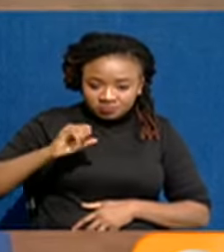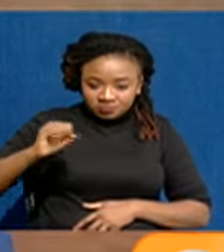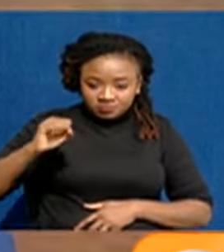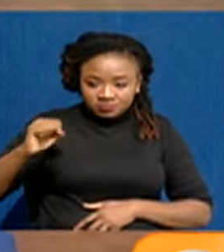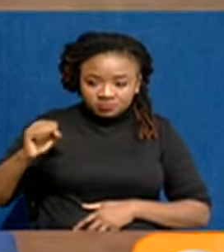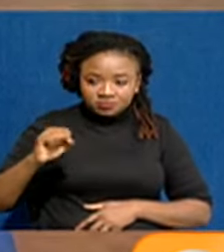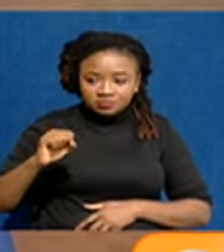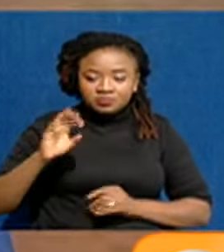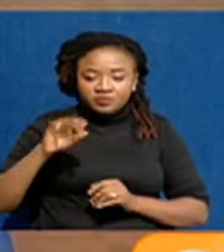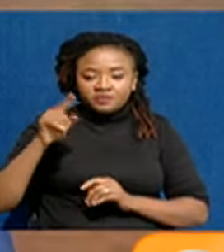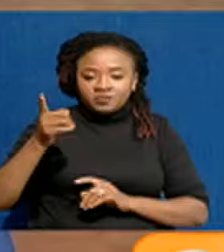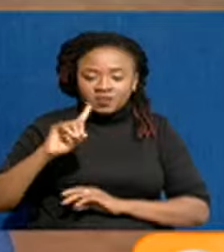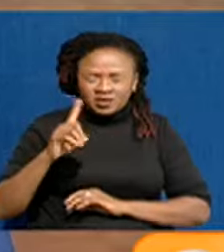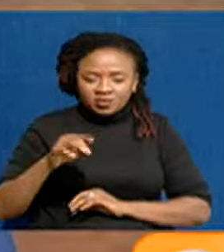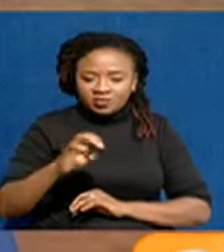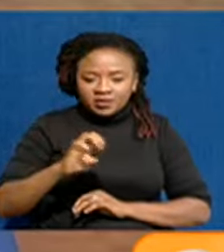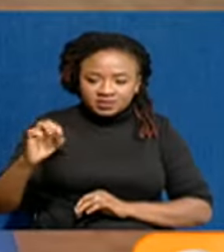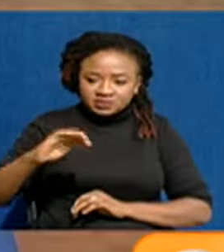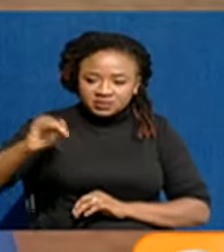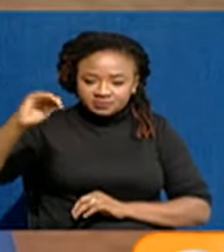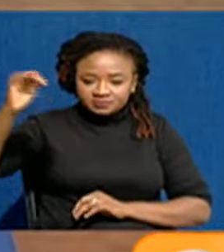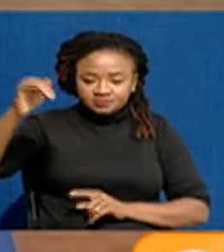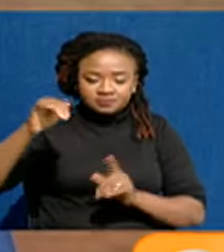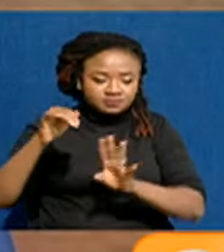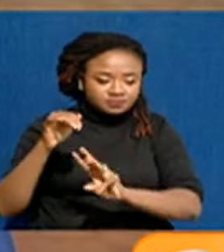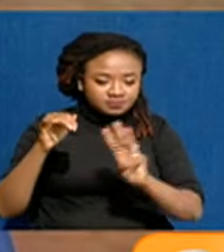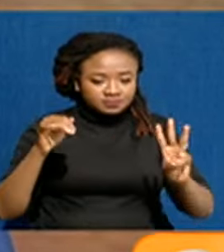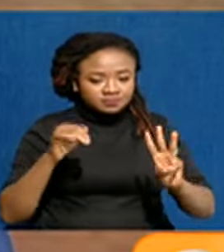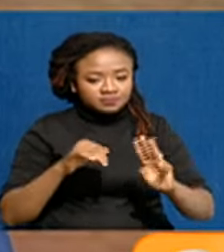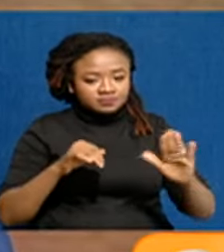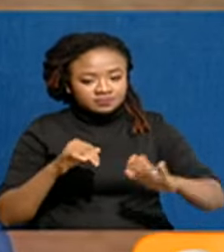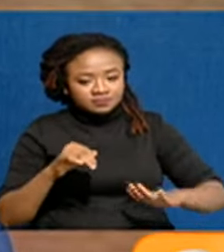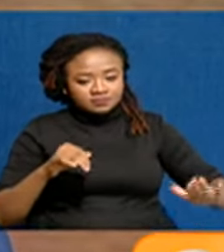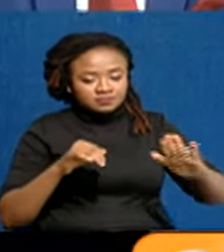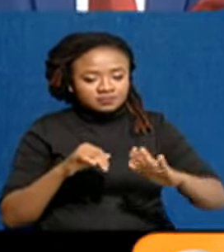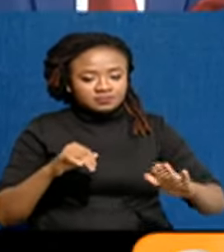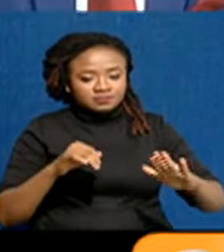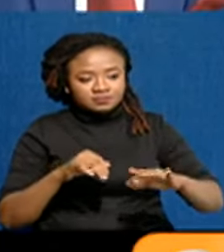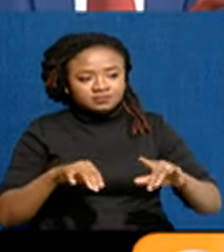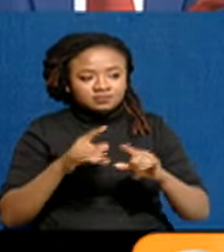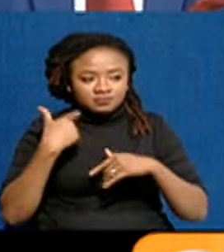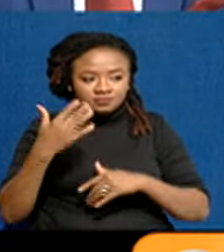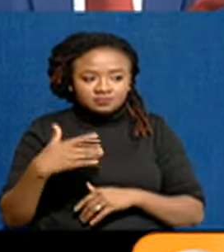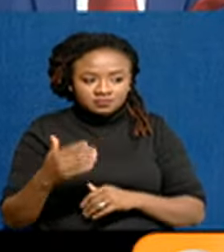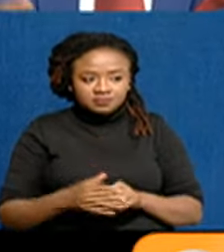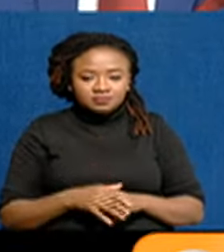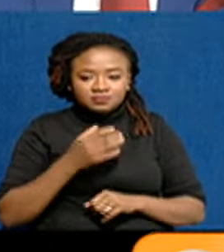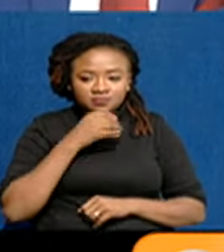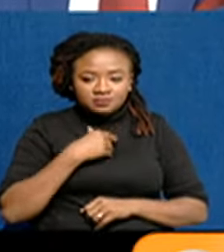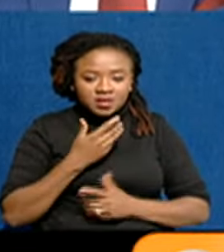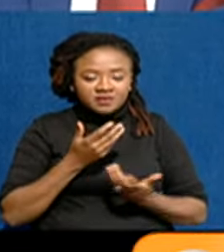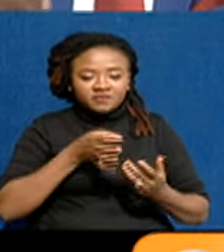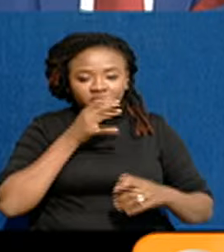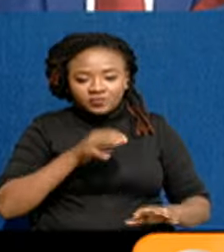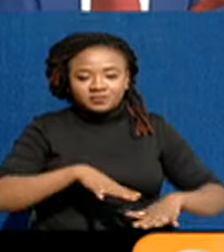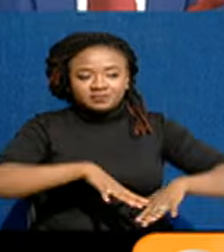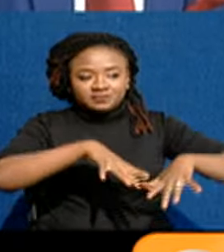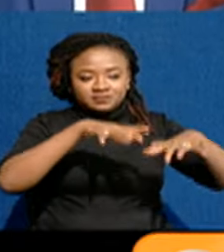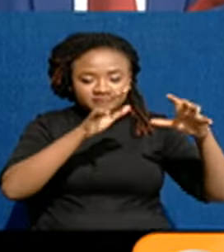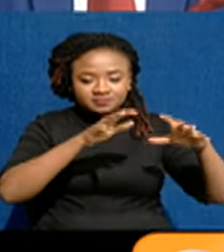Nairobi going to the eastern highlands. The western part, which is traditionally very wet and flooding takes place along Kano